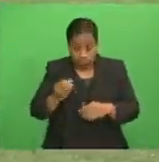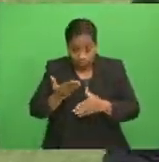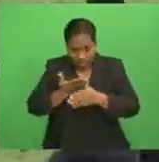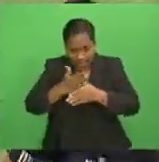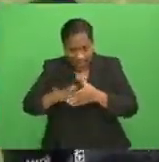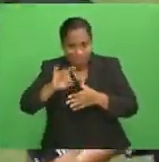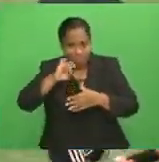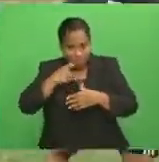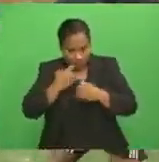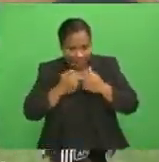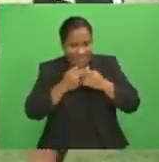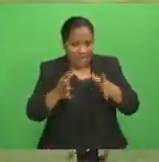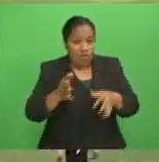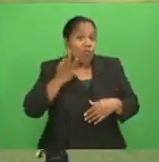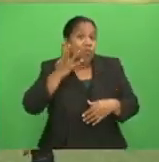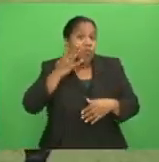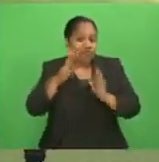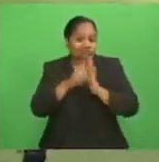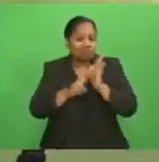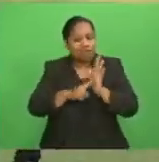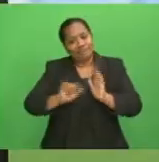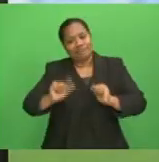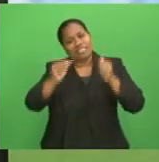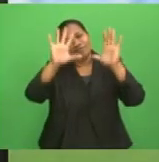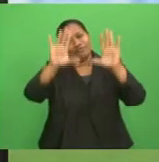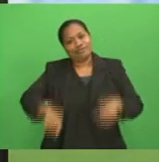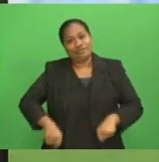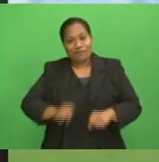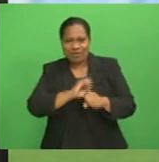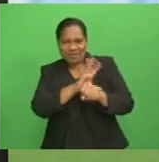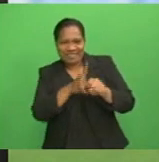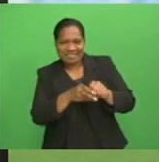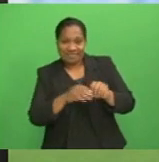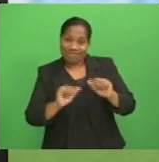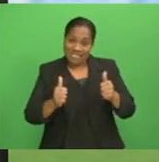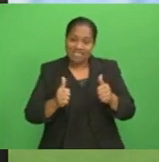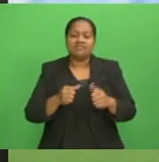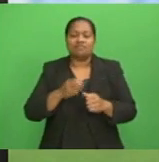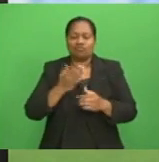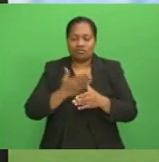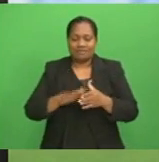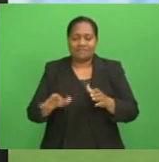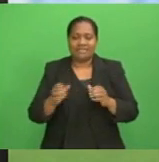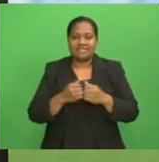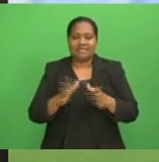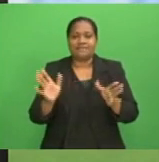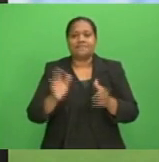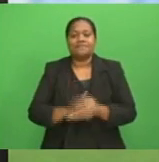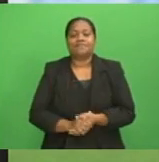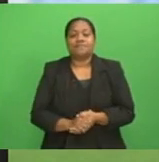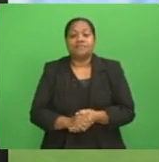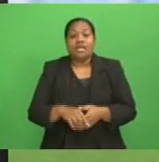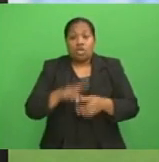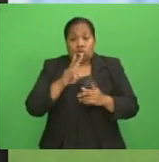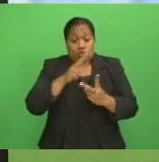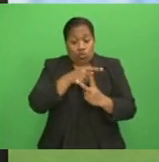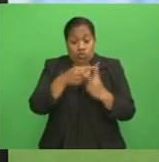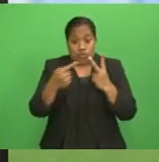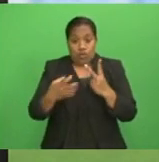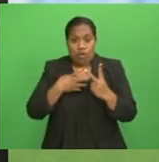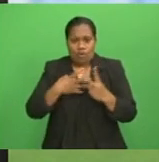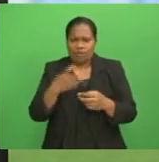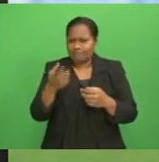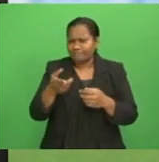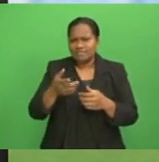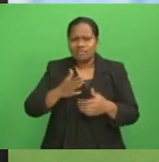lifted. Aquila Dama, FBC Sports. Two more Hero India Super League clubs are interested in Fiji football star